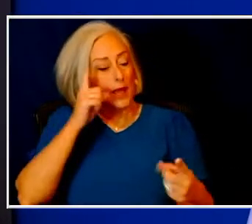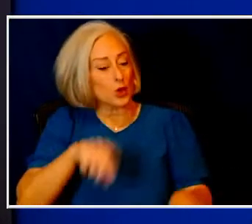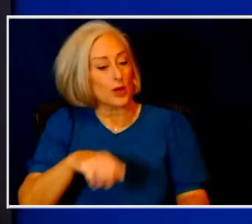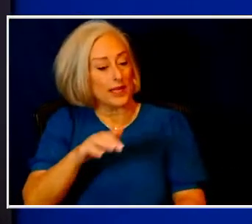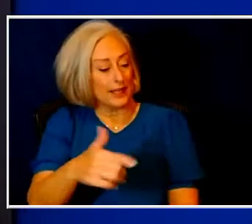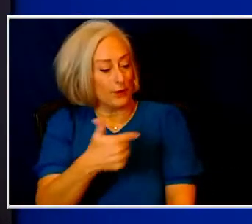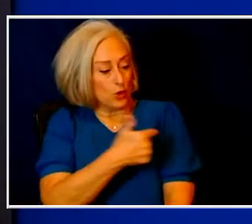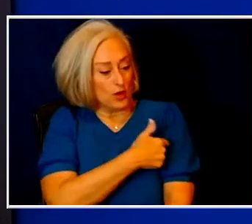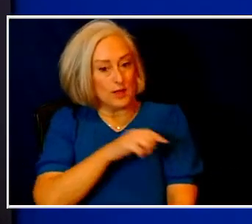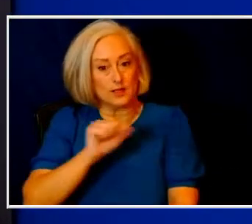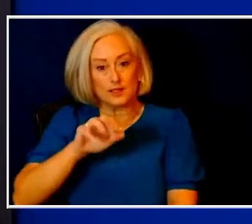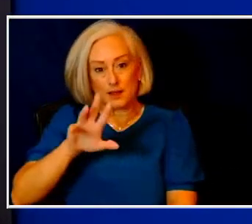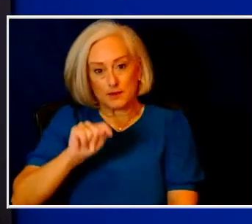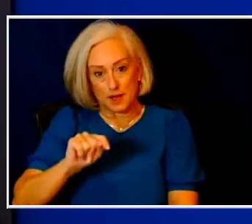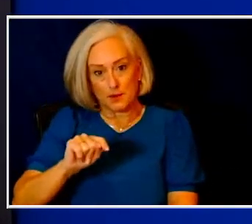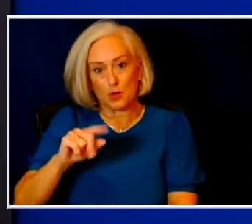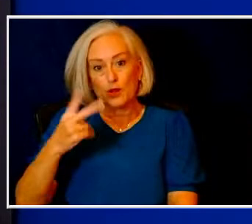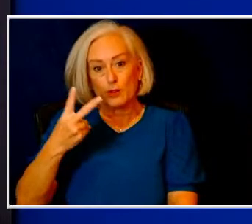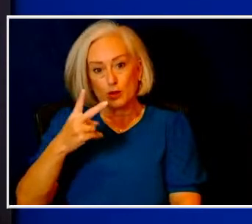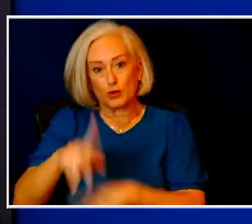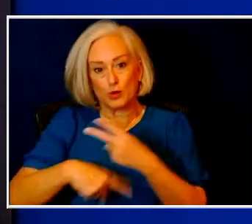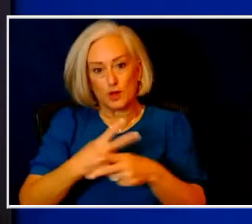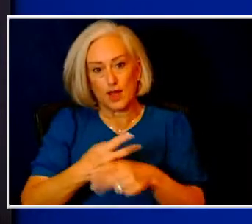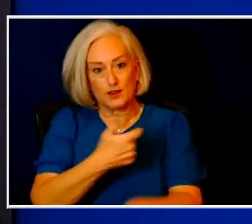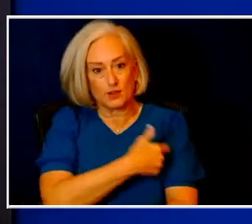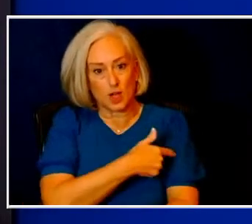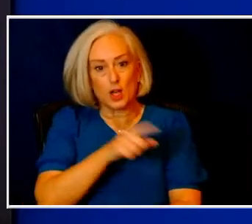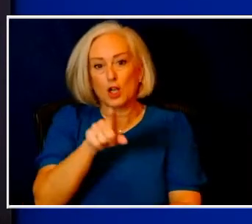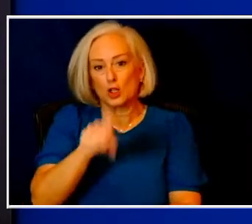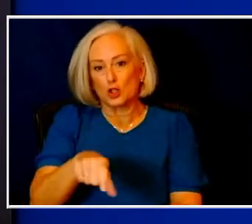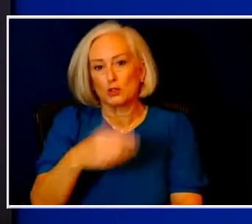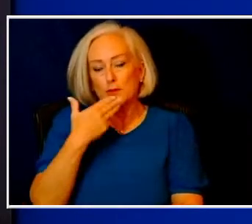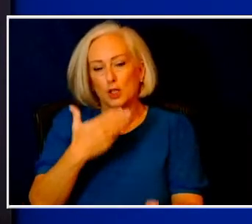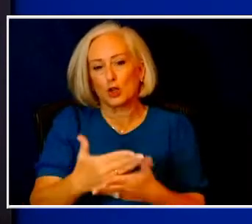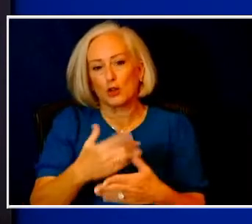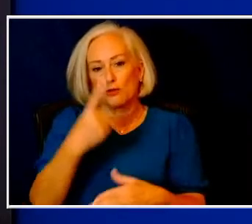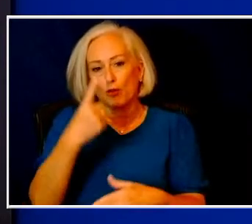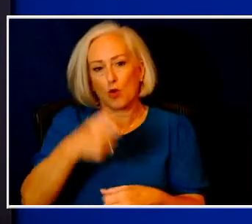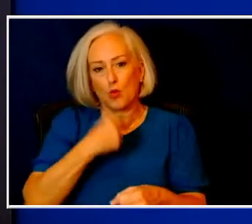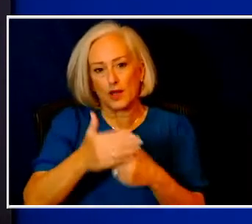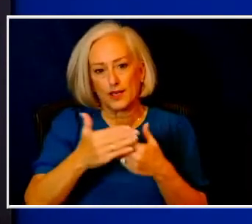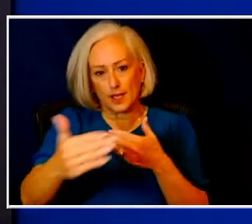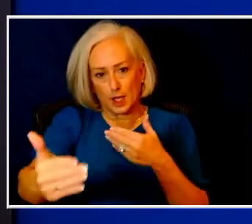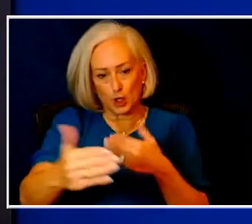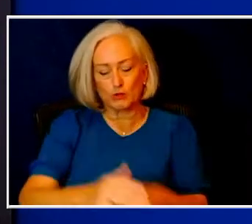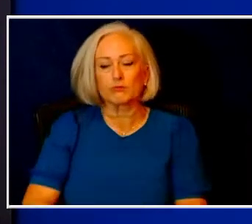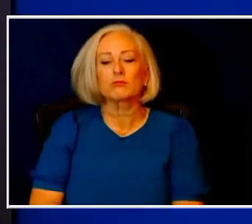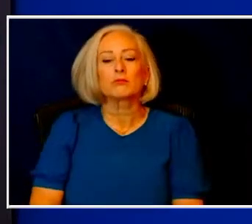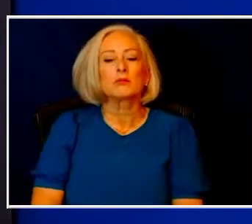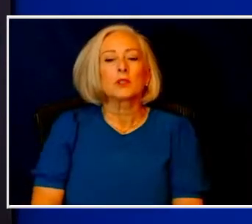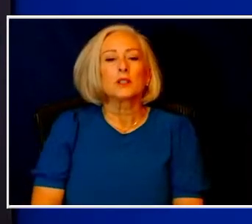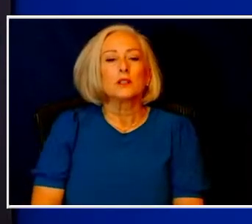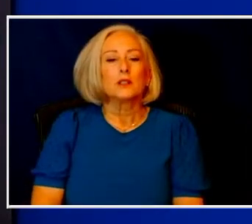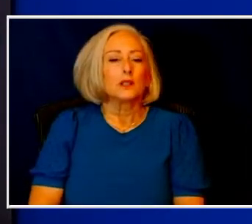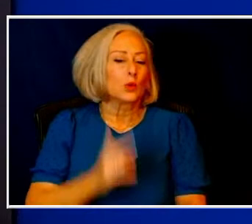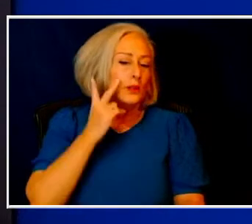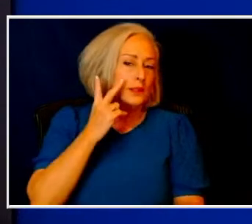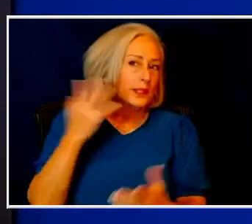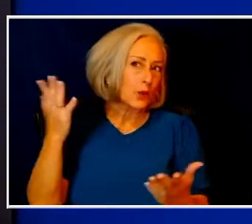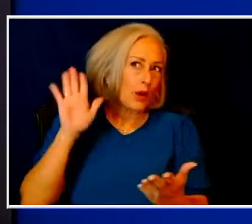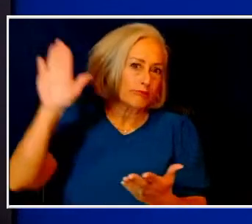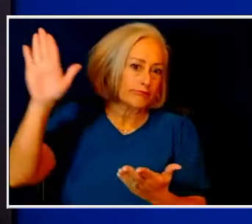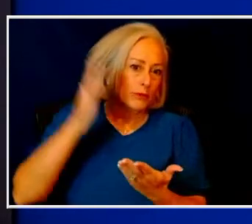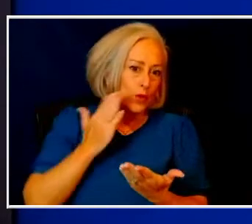the bivalent, you should be good at least for the year. We'll see what recommendations come down, but hopefully you're going to have really that highest level of